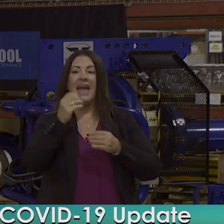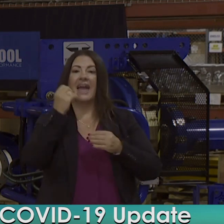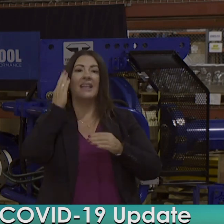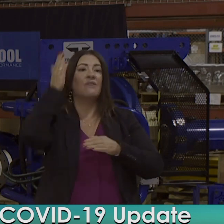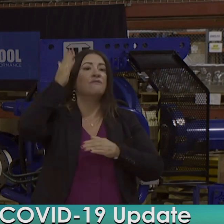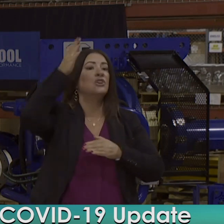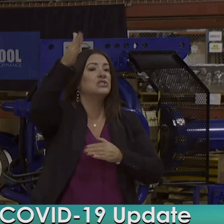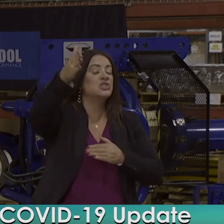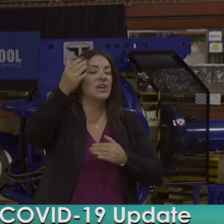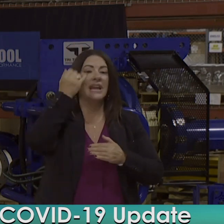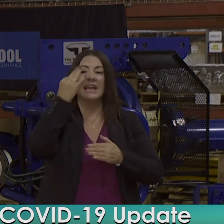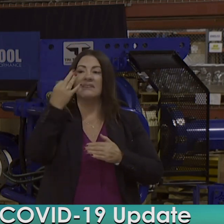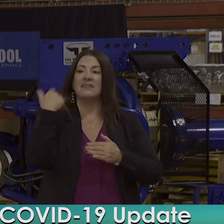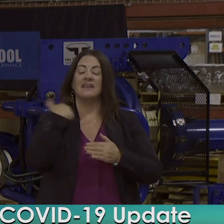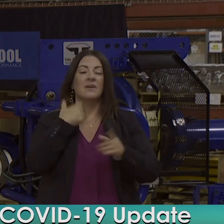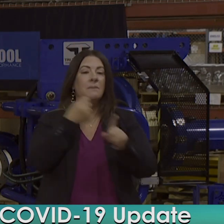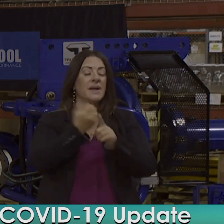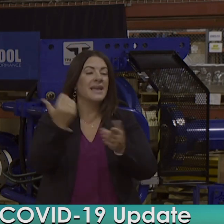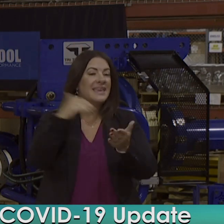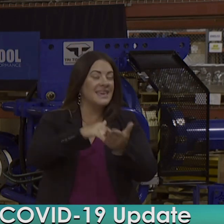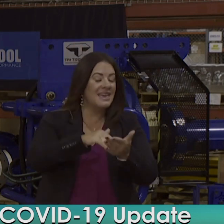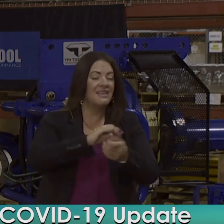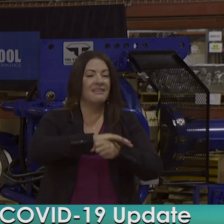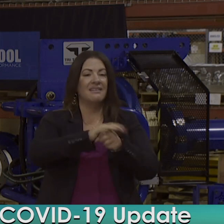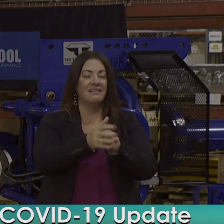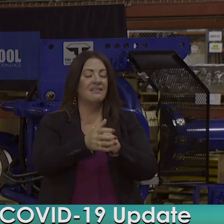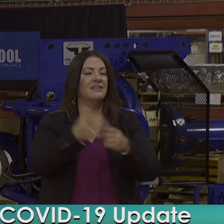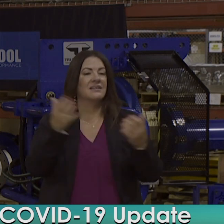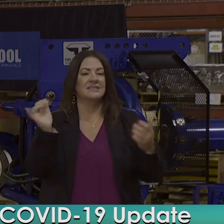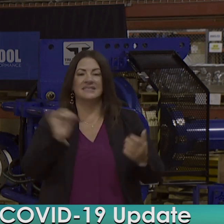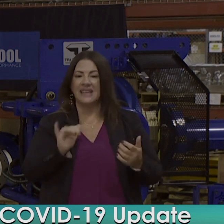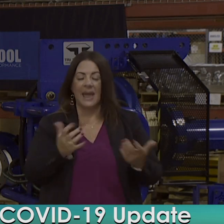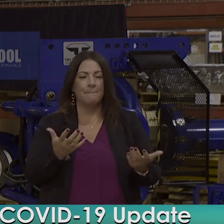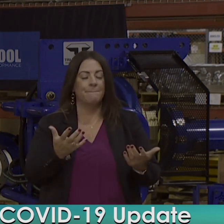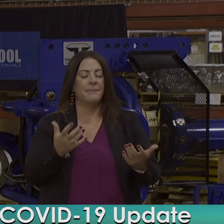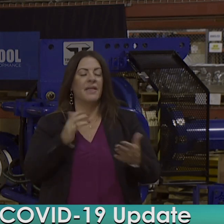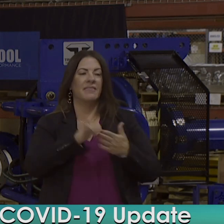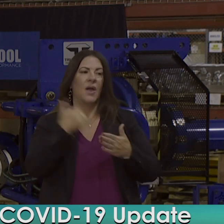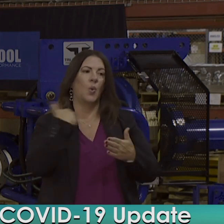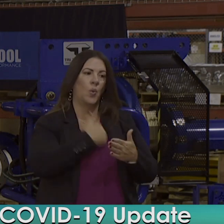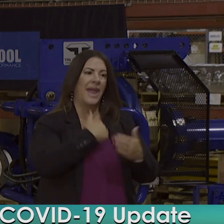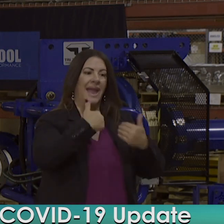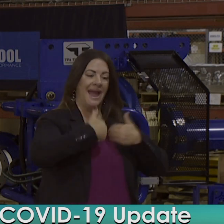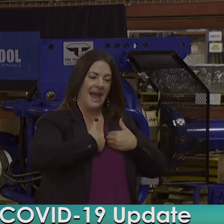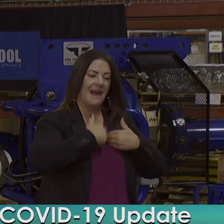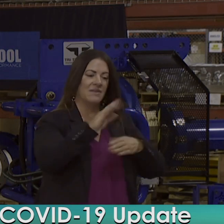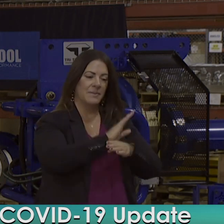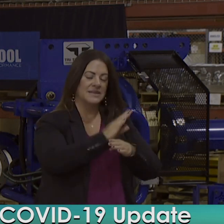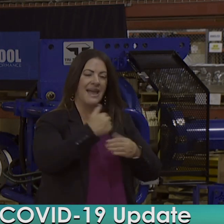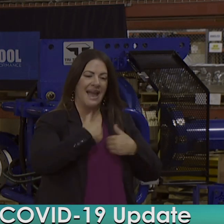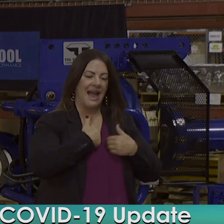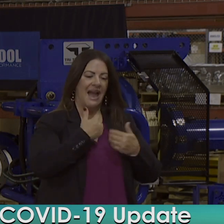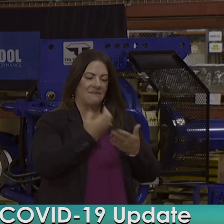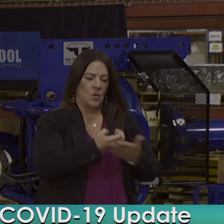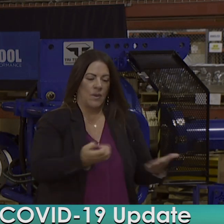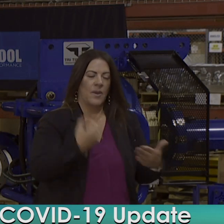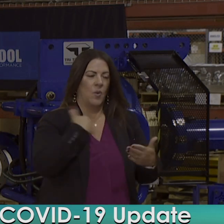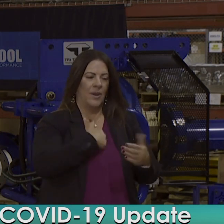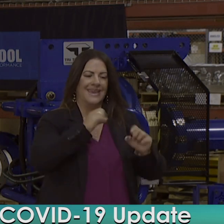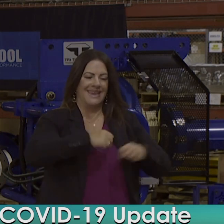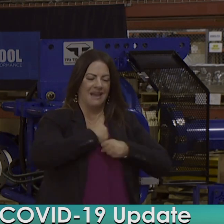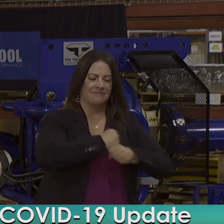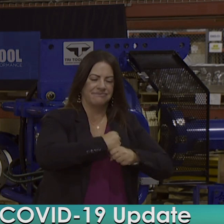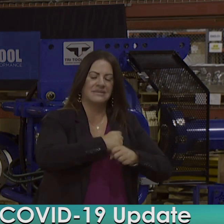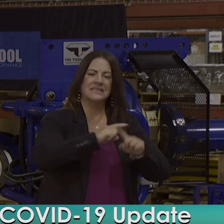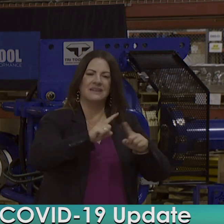to be able to maximize volume at the kind of scale that's required of a state and a nation as large as